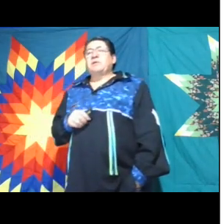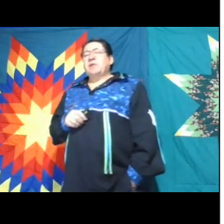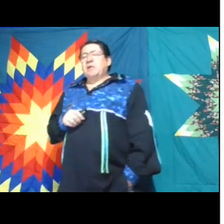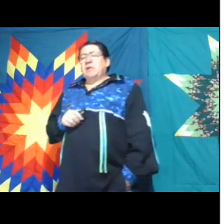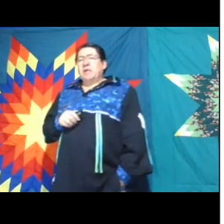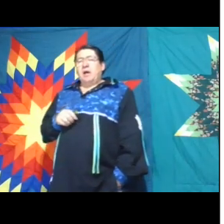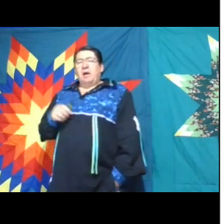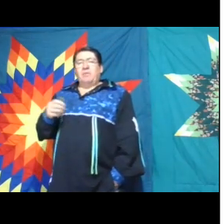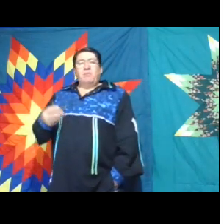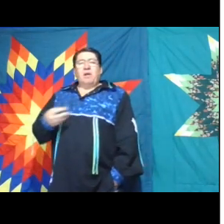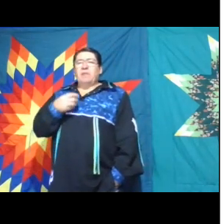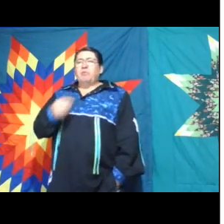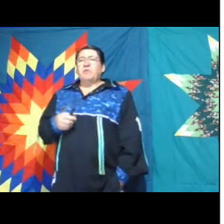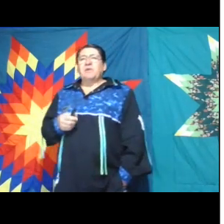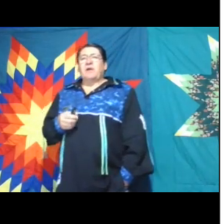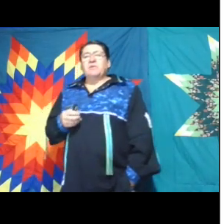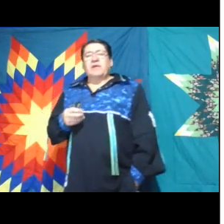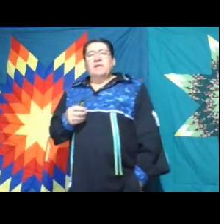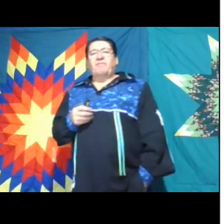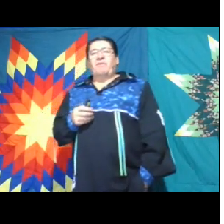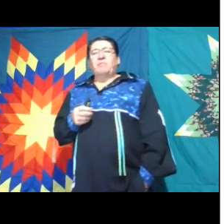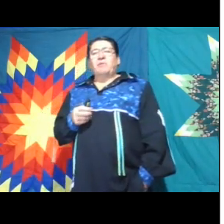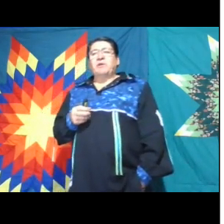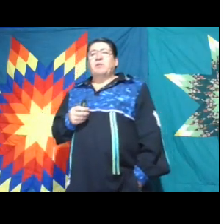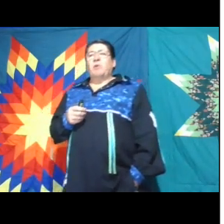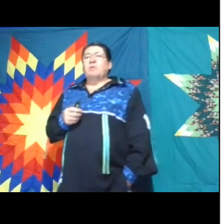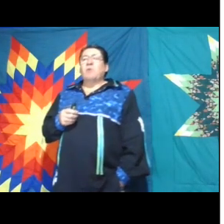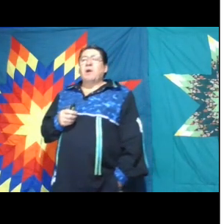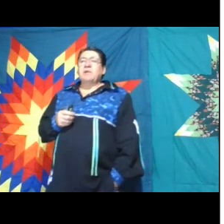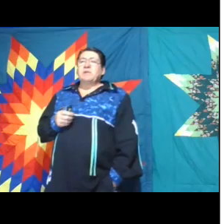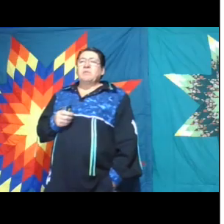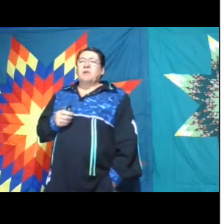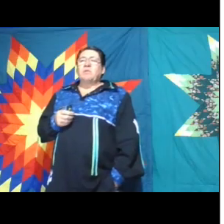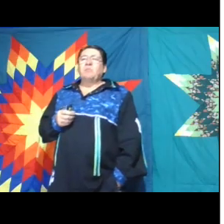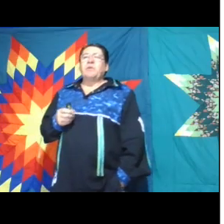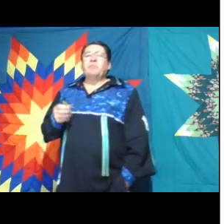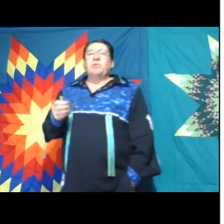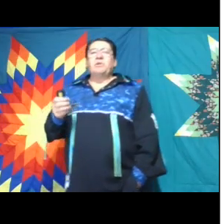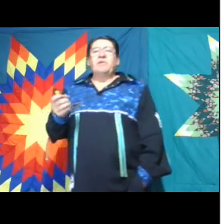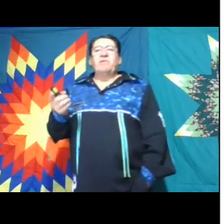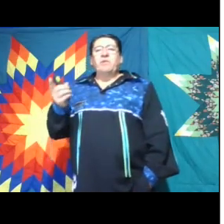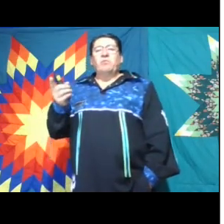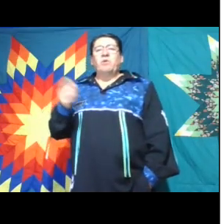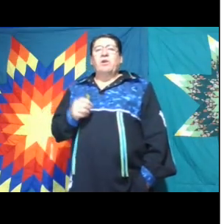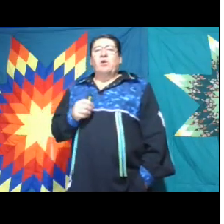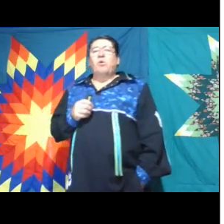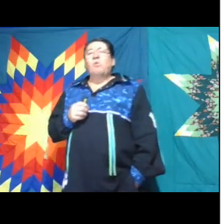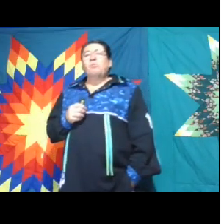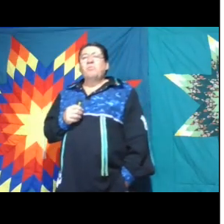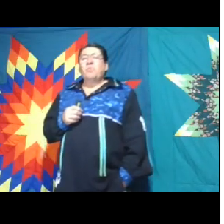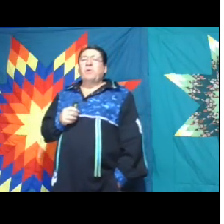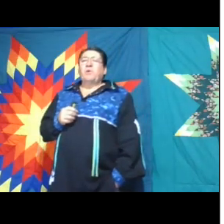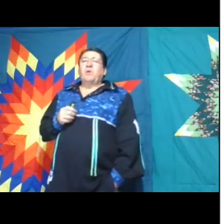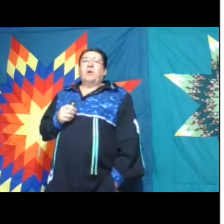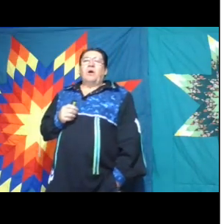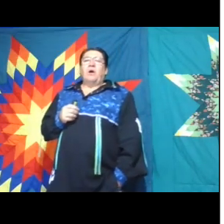house. My late brother's house, he has a family of 21 people living in one